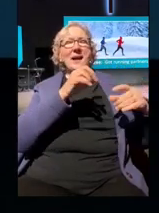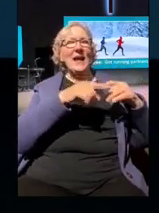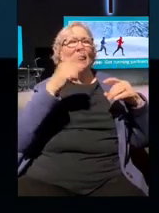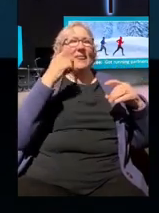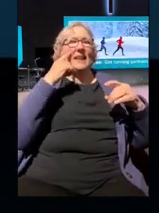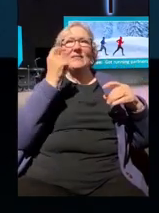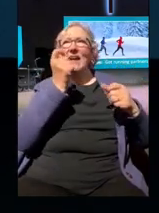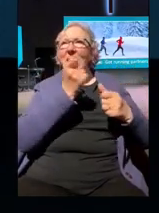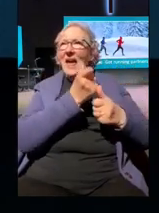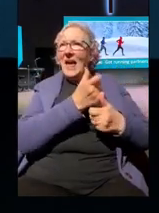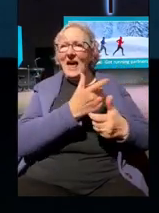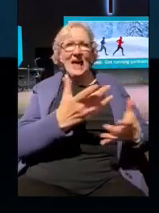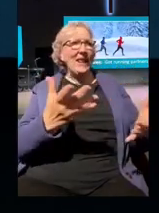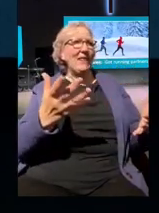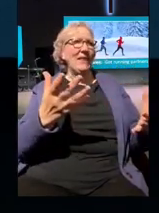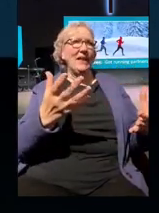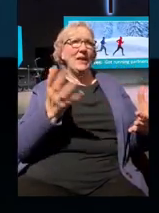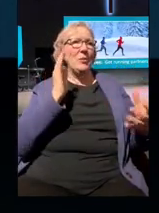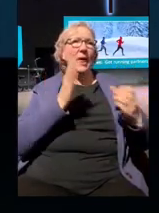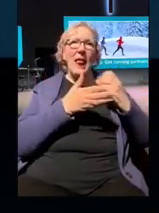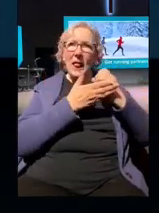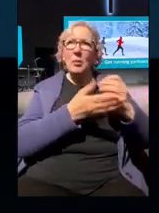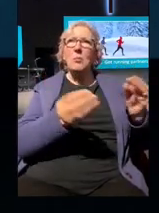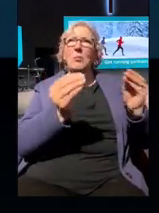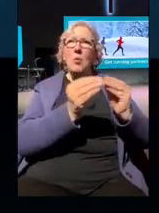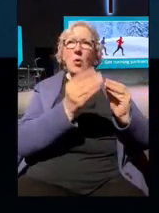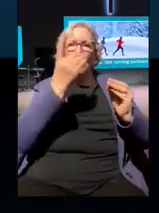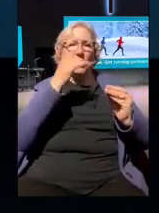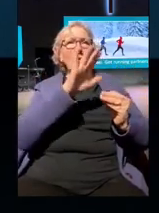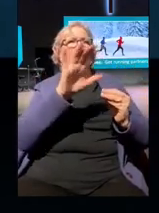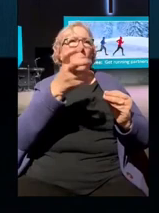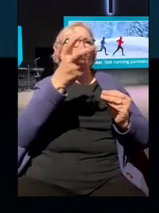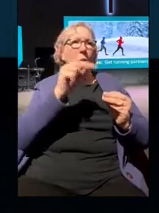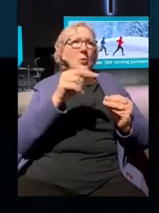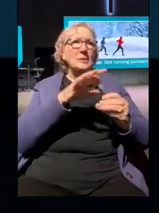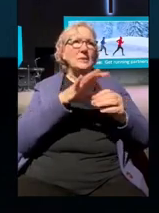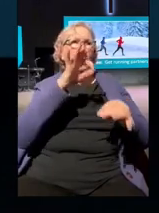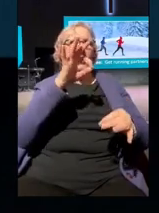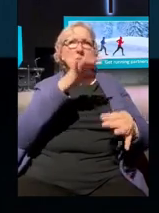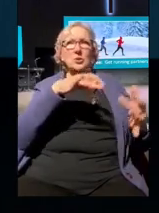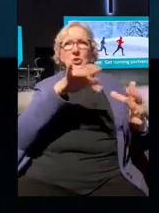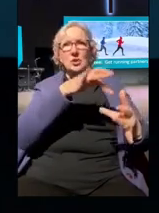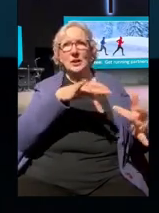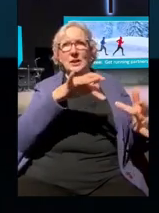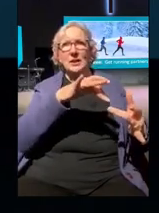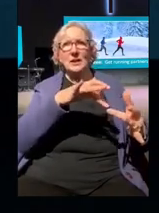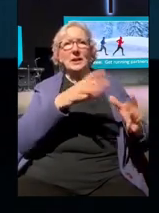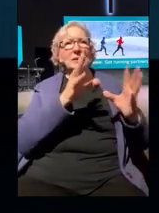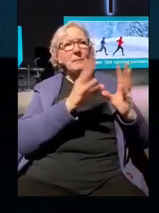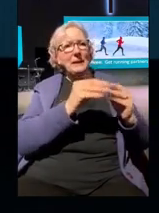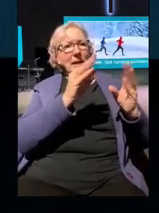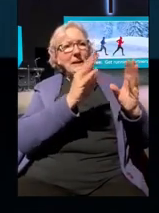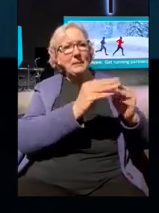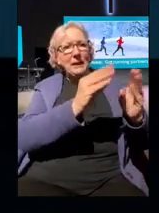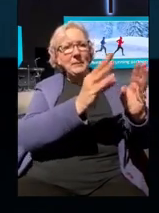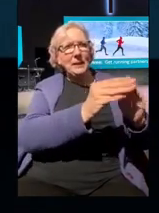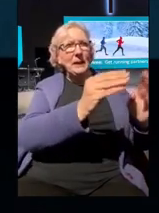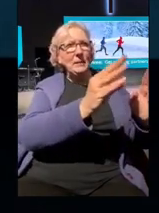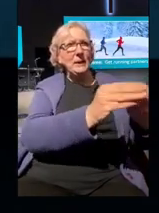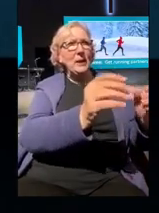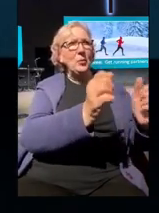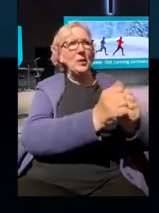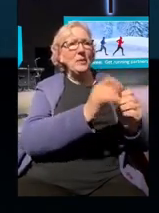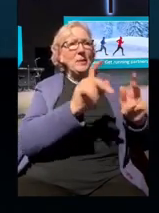anything that would be more helpful for your own spiritual journey. Because meeting regularly with